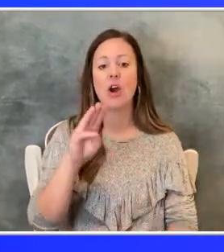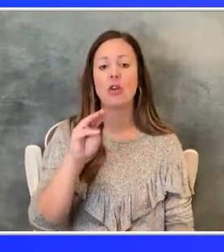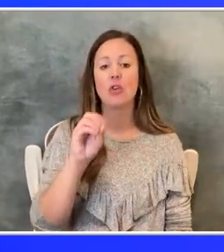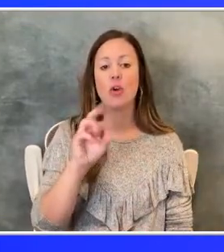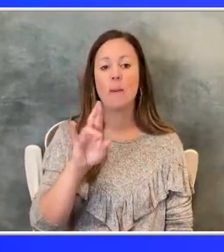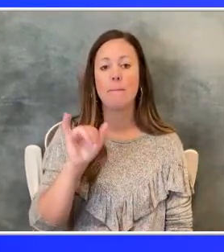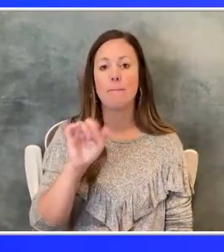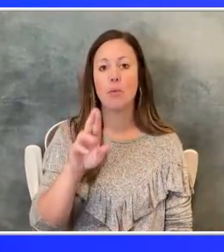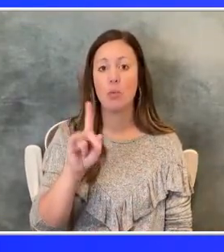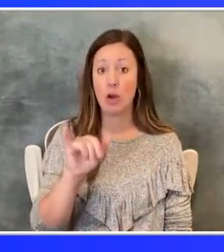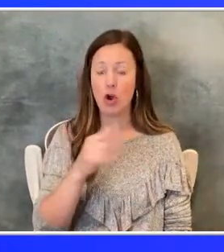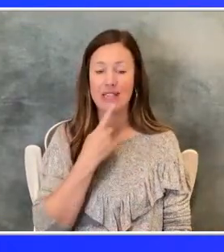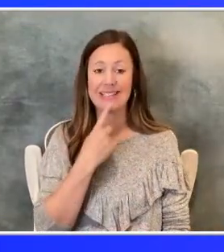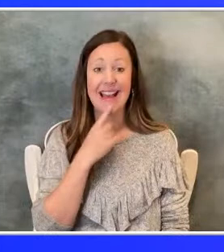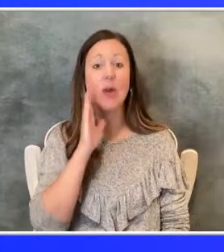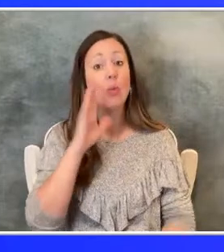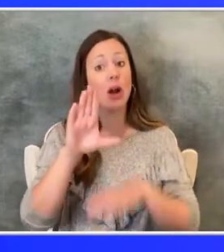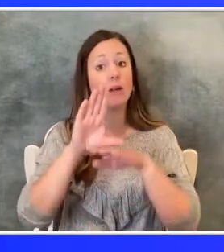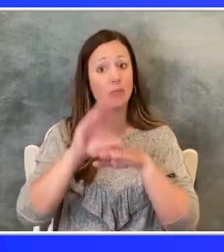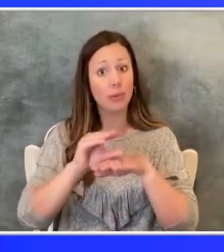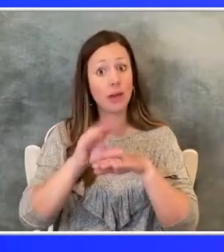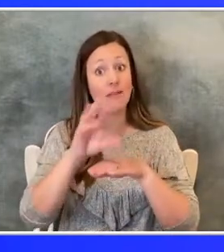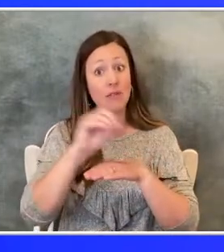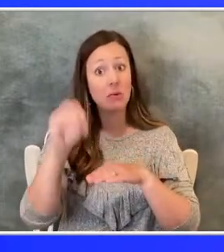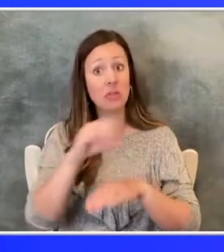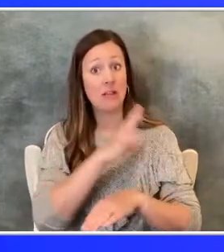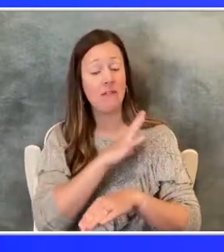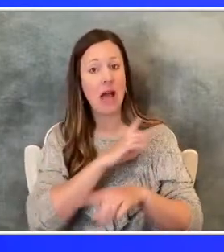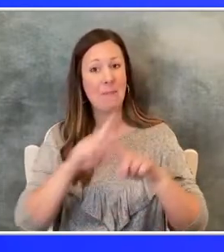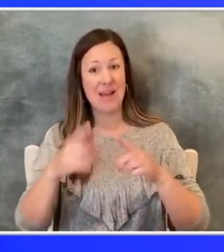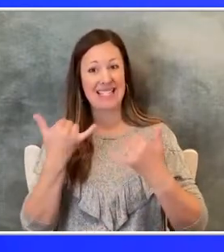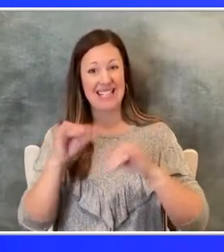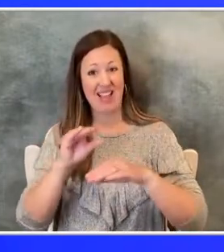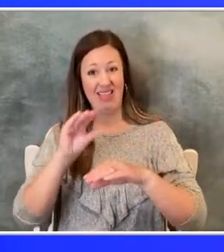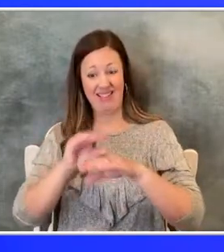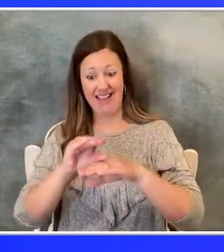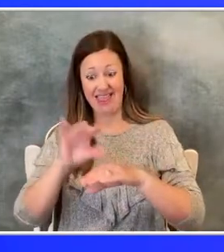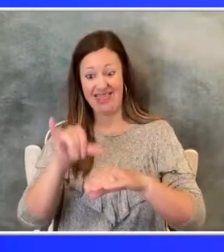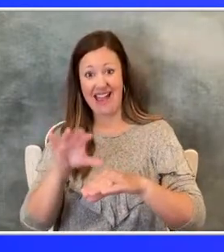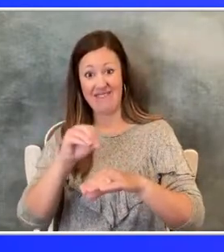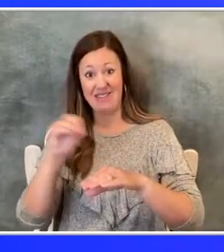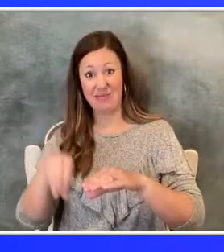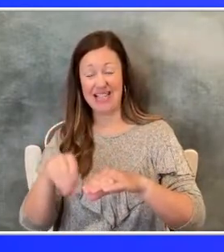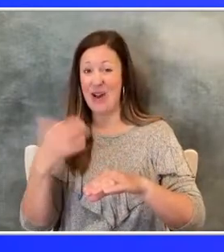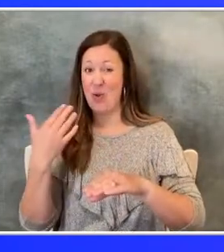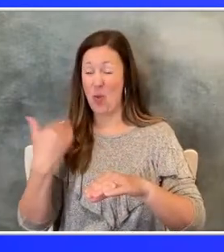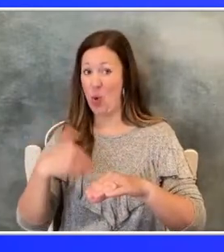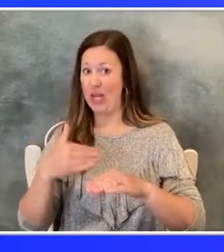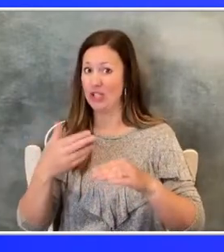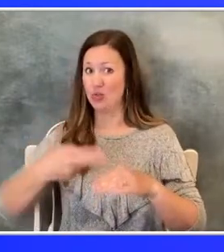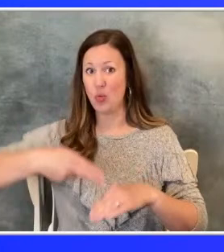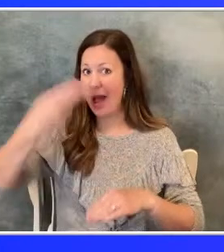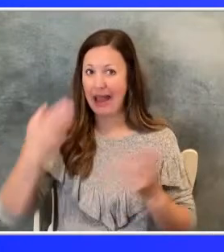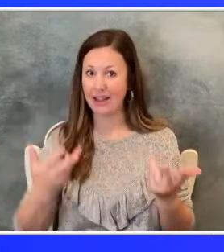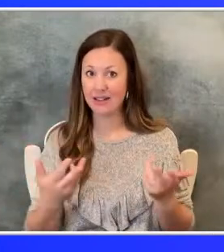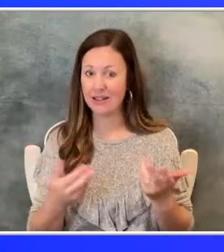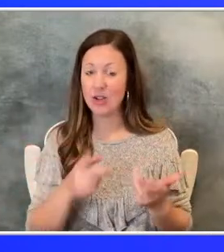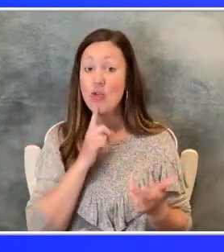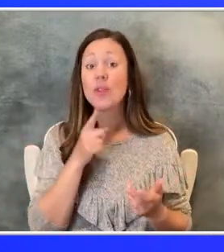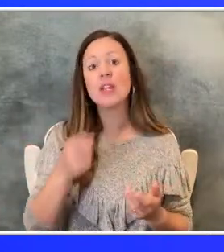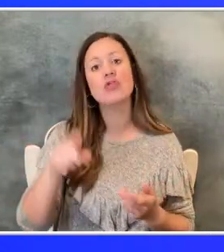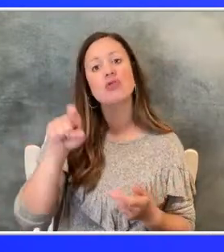down 50%. So 1,000 milligram to 400 or 500, that's still very high. So she needed